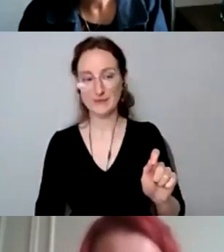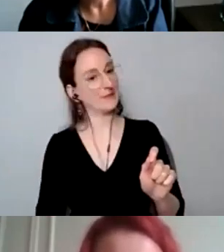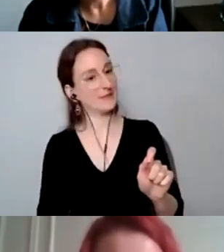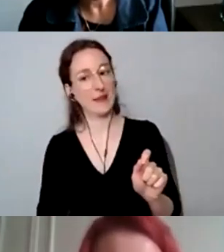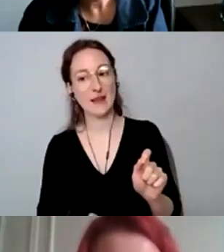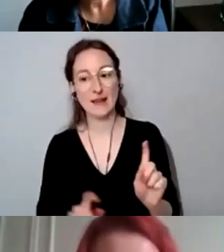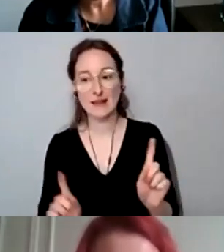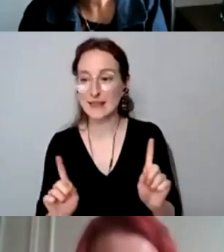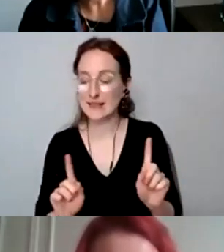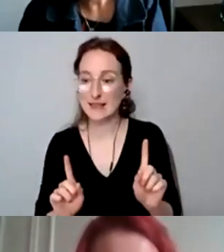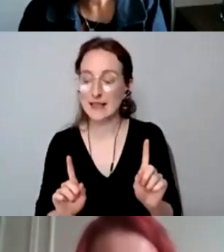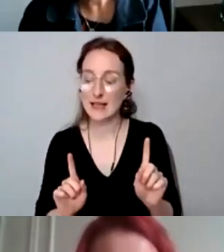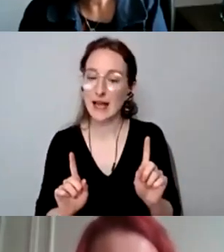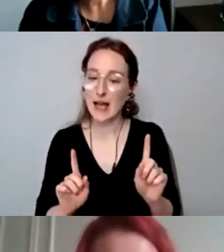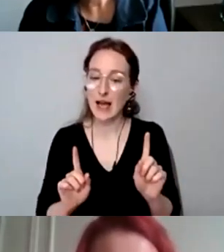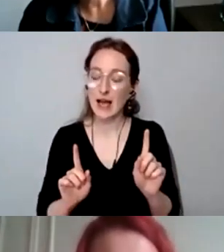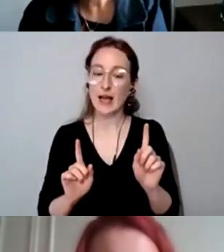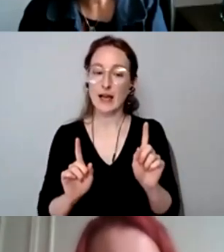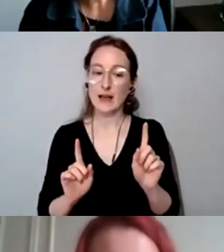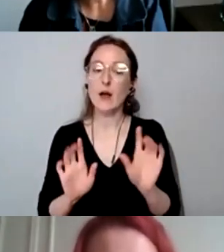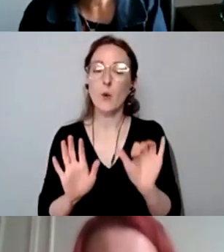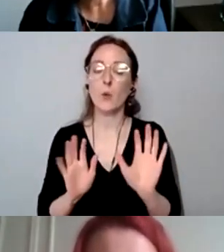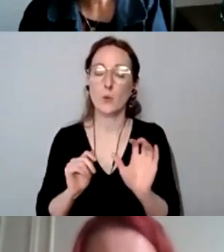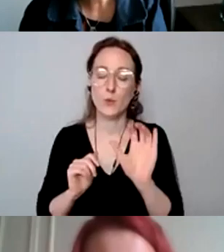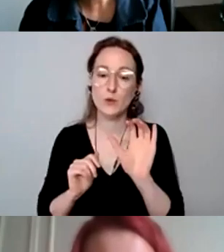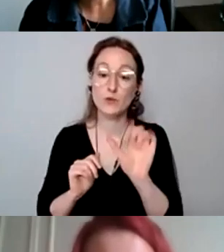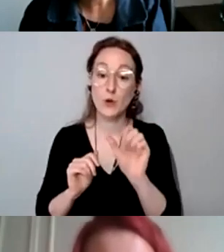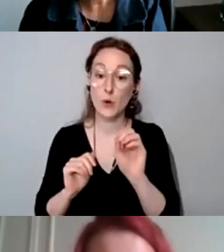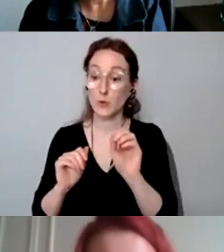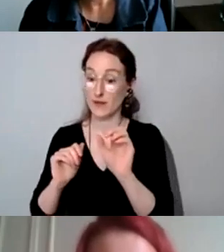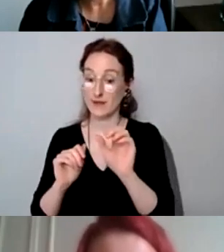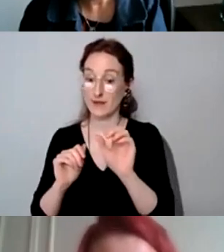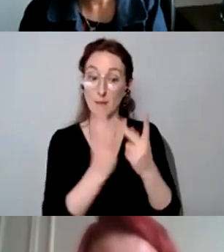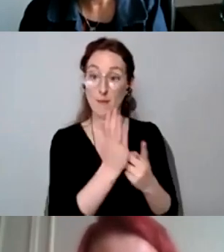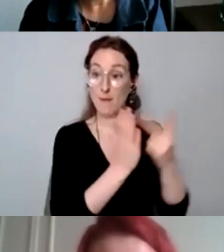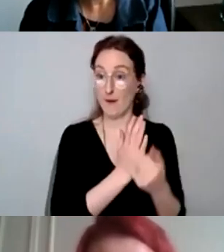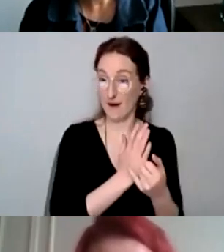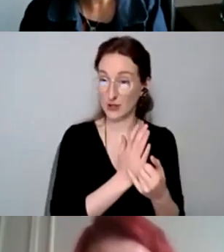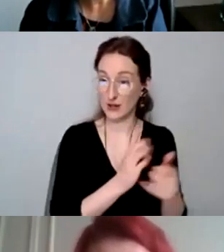also has shortcomings, because it creates this kind of islands,